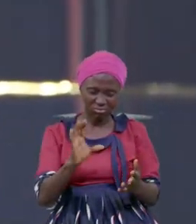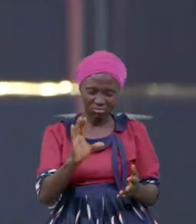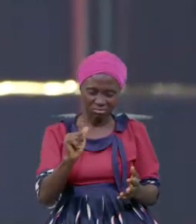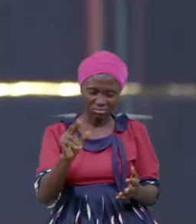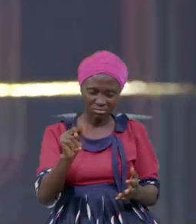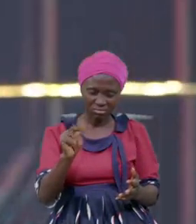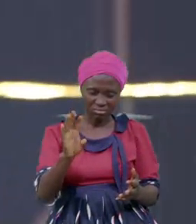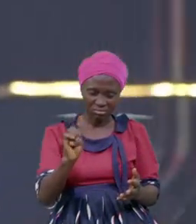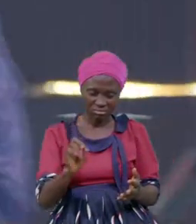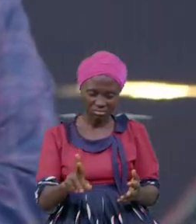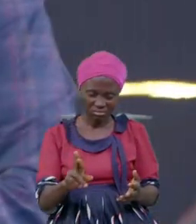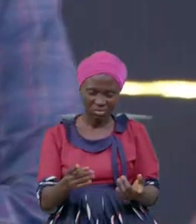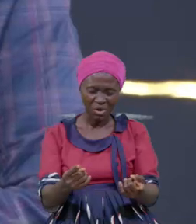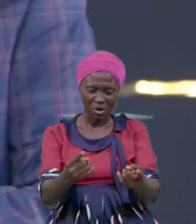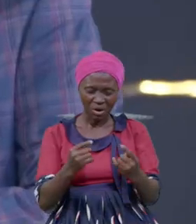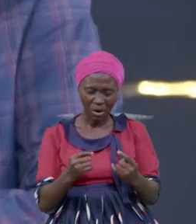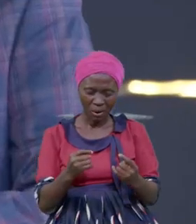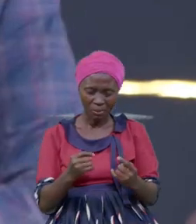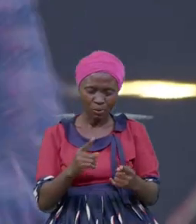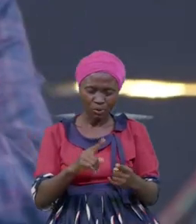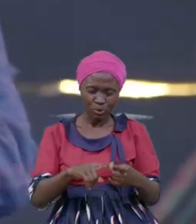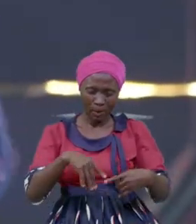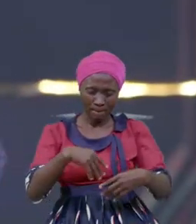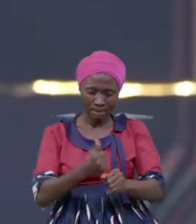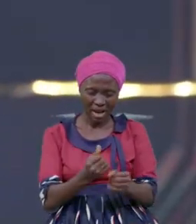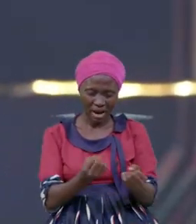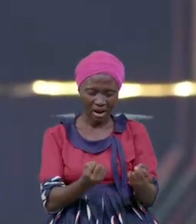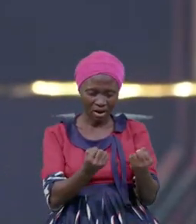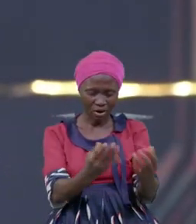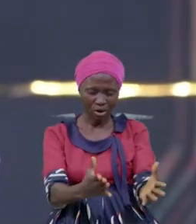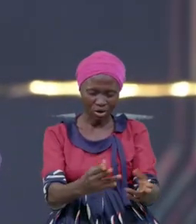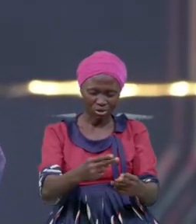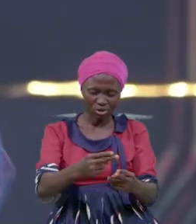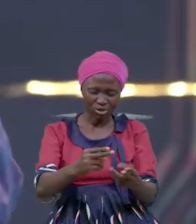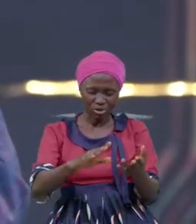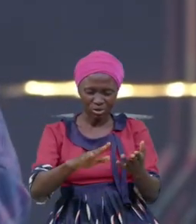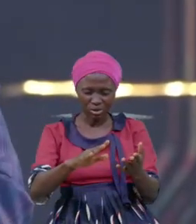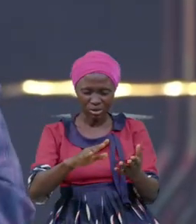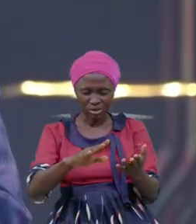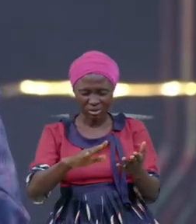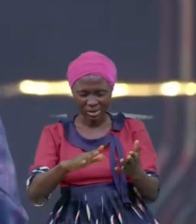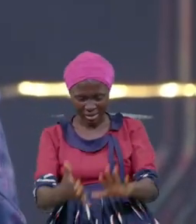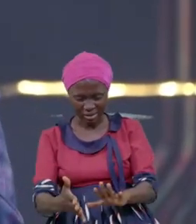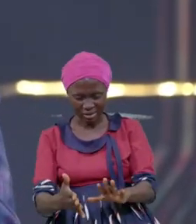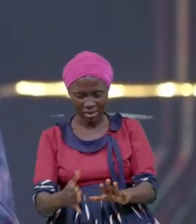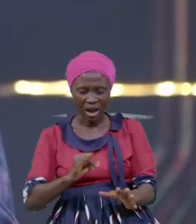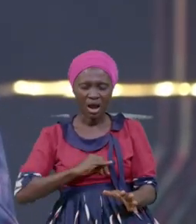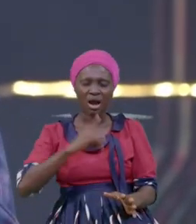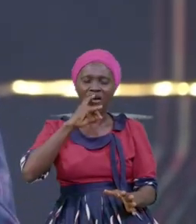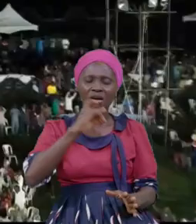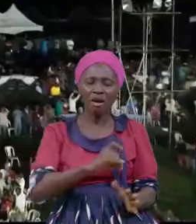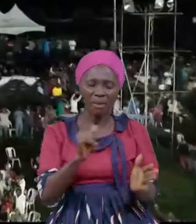cause premature death. I command that spirit of death come out in Jesus'